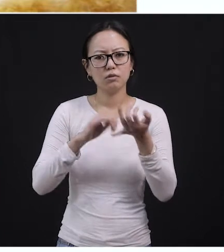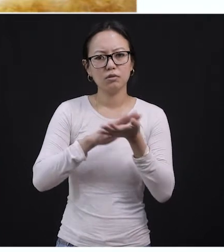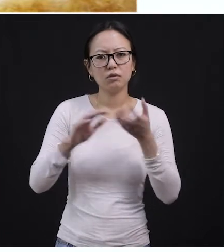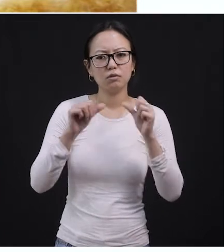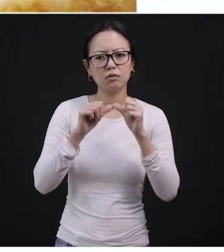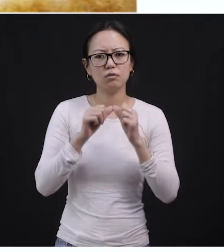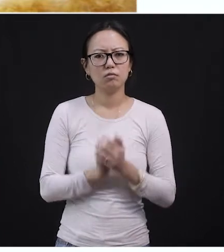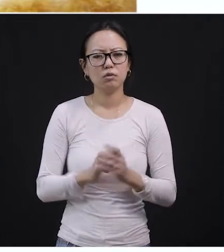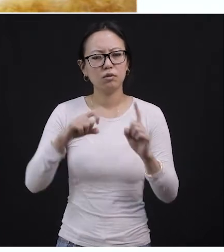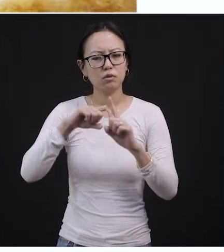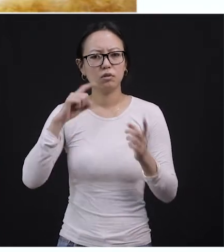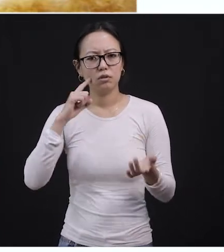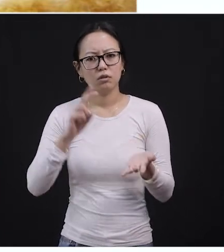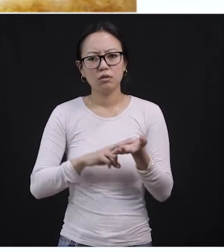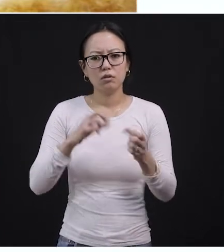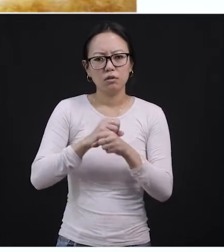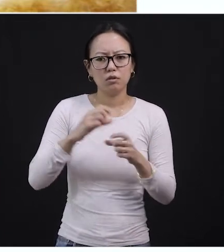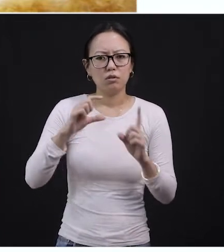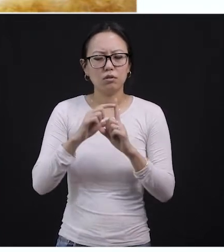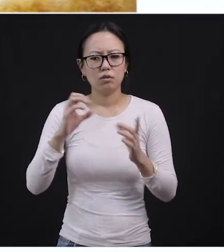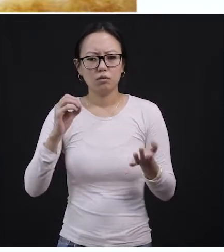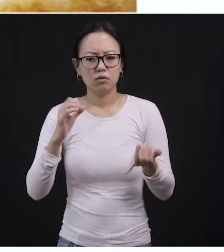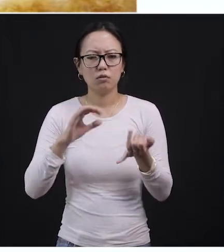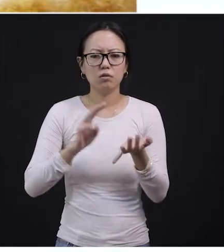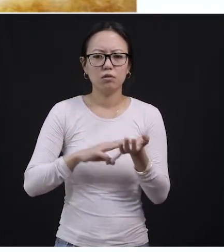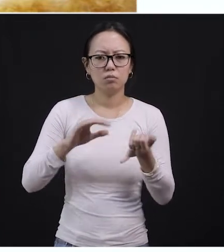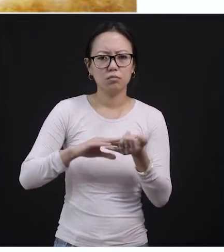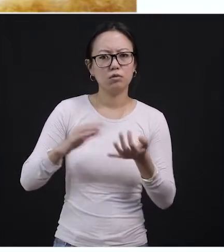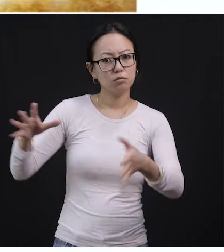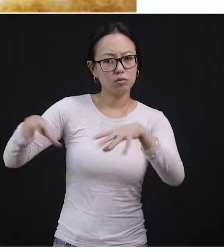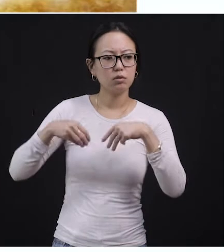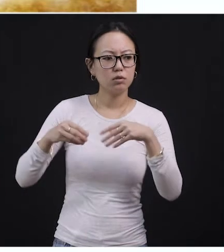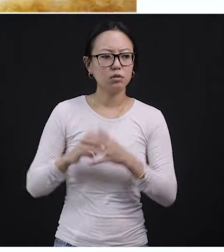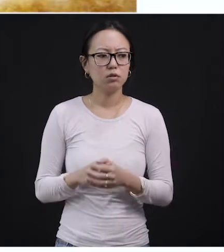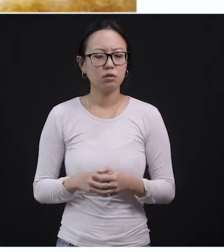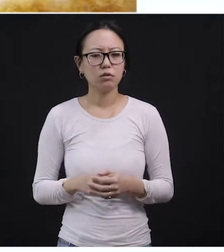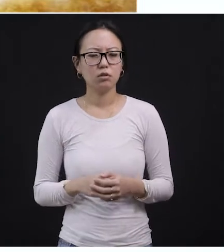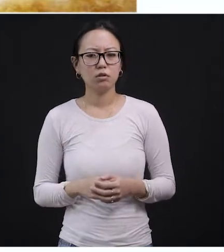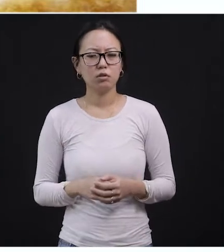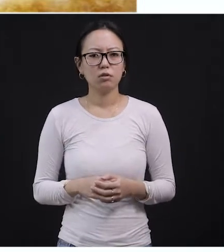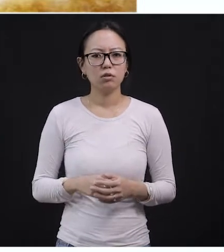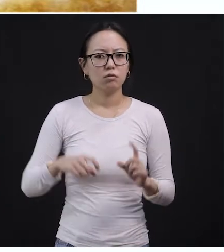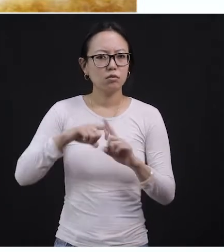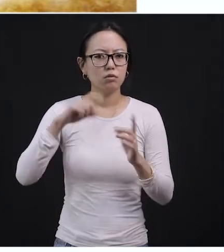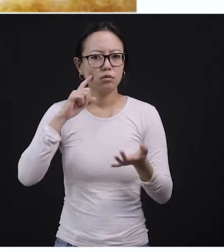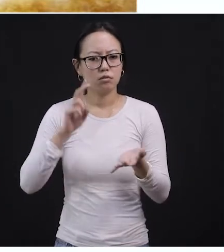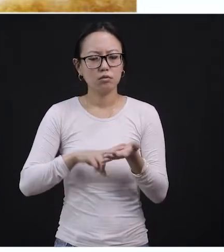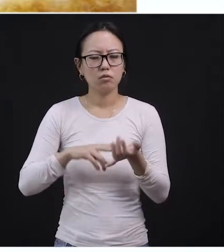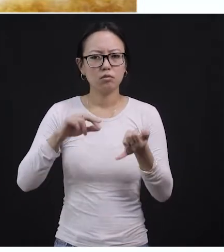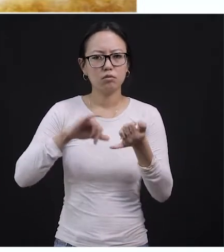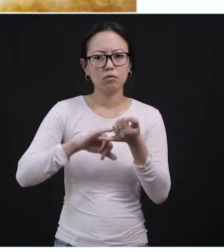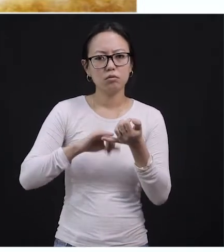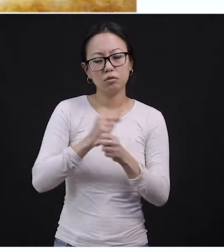the kingdoms, right? And there were certain kings who came under his control. Now, these kings